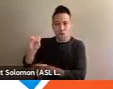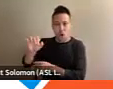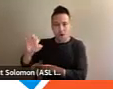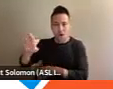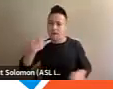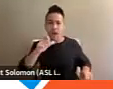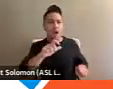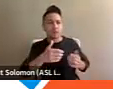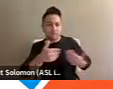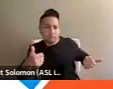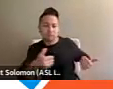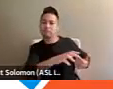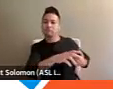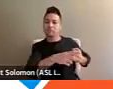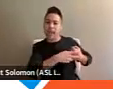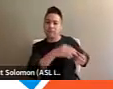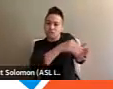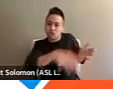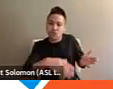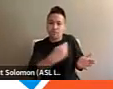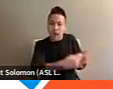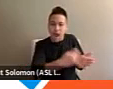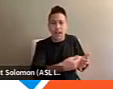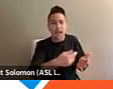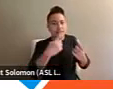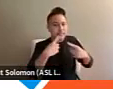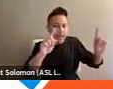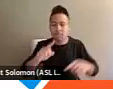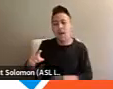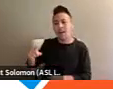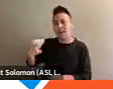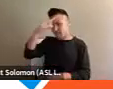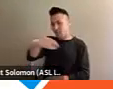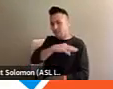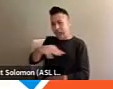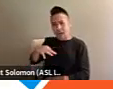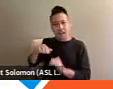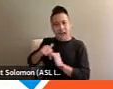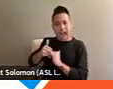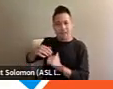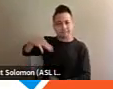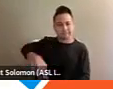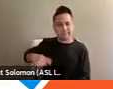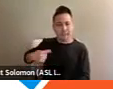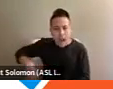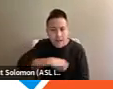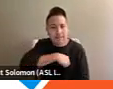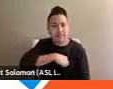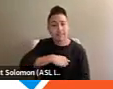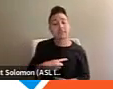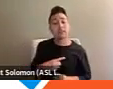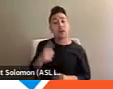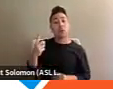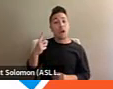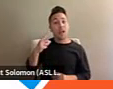money, outside of student success, but what is the benefit to us? And one of the things I think is the main benefit to